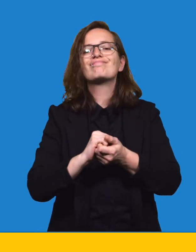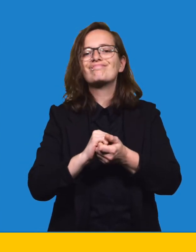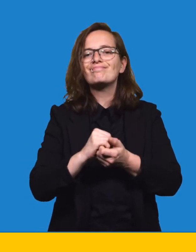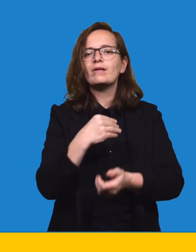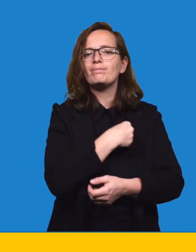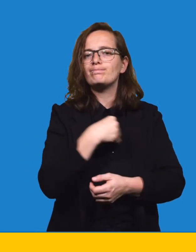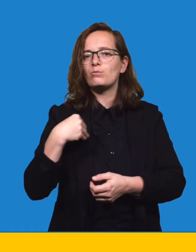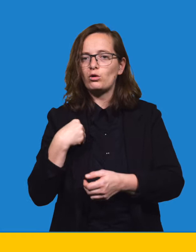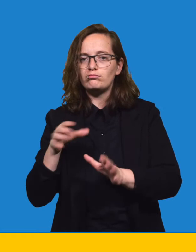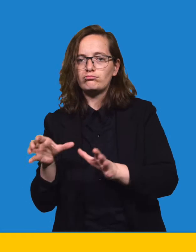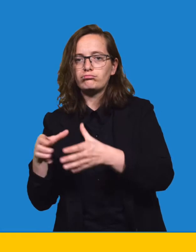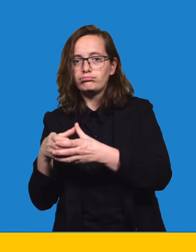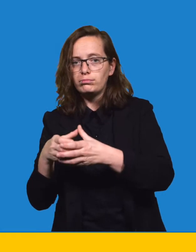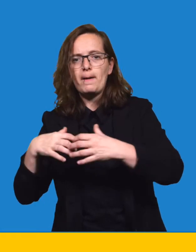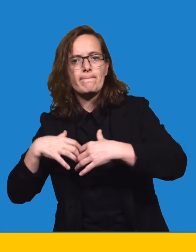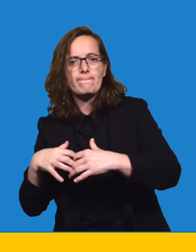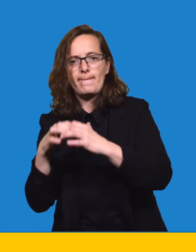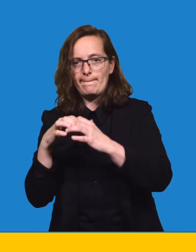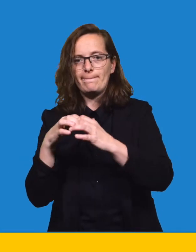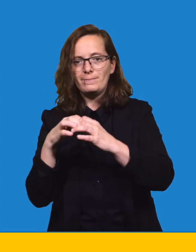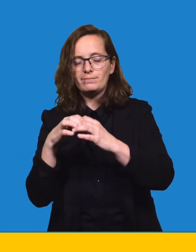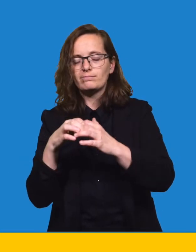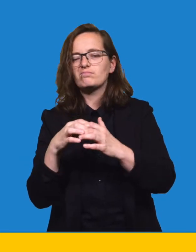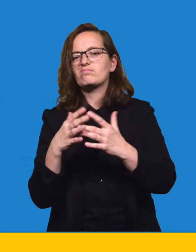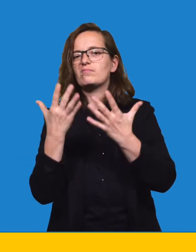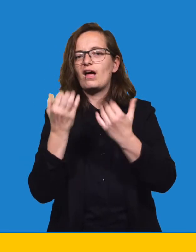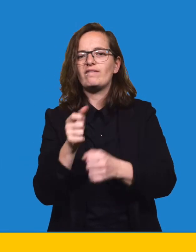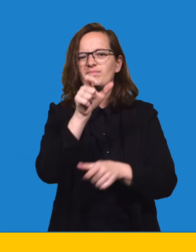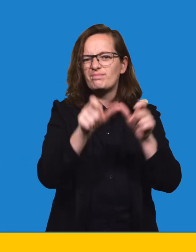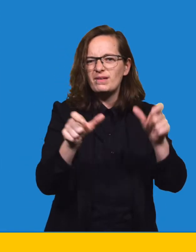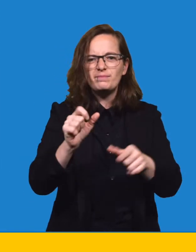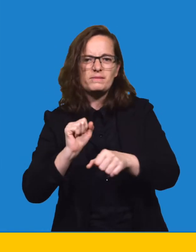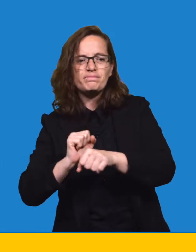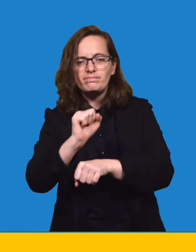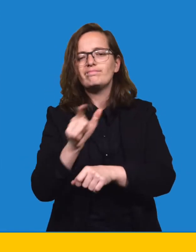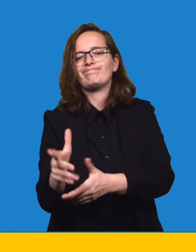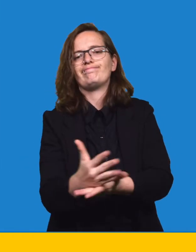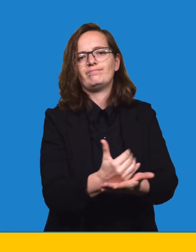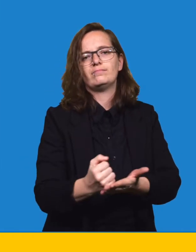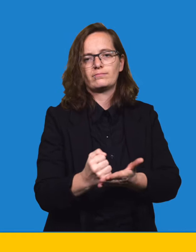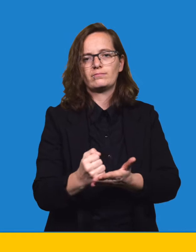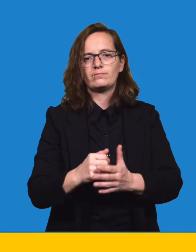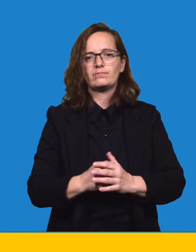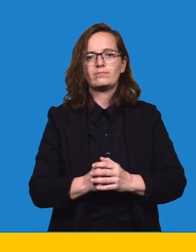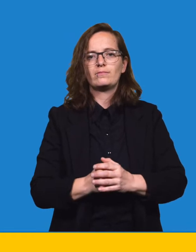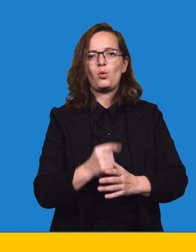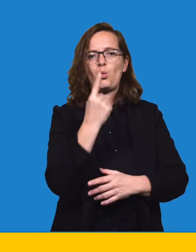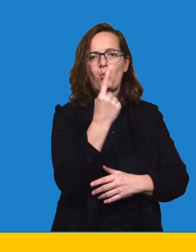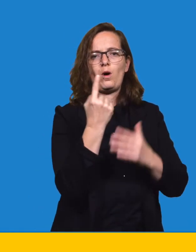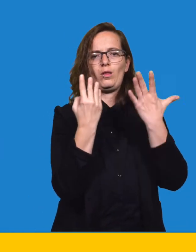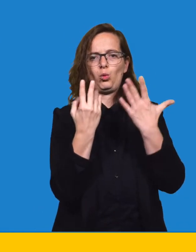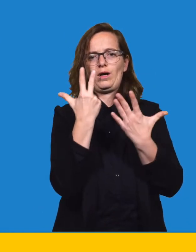80s, such as the founding of the Polish trade union movement, Solidarność, which used civil resistance to enforce